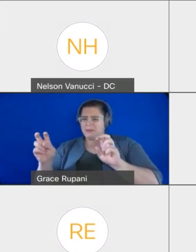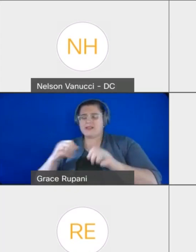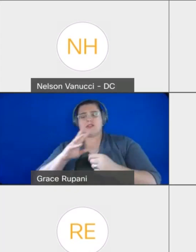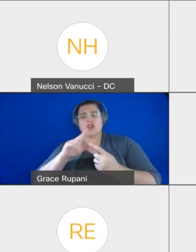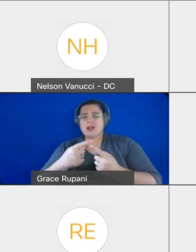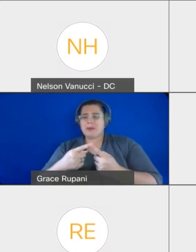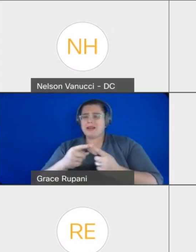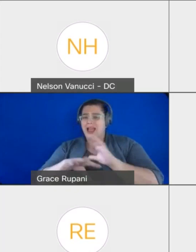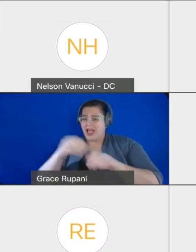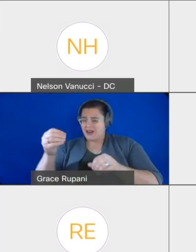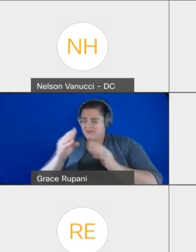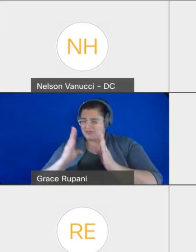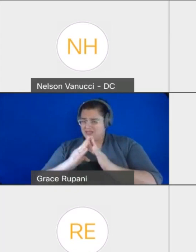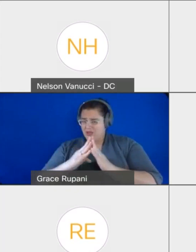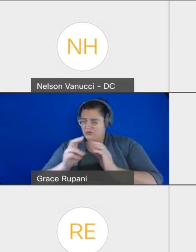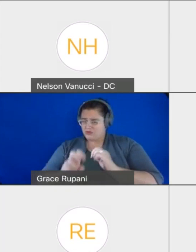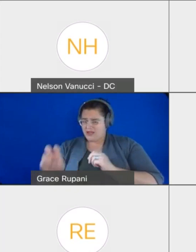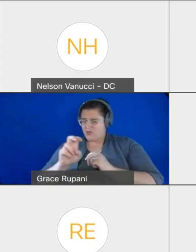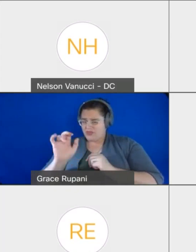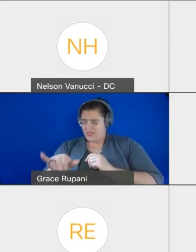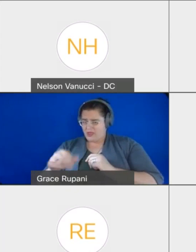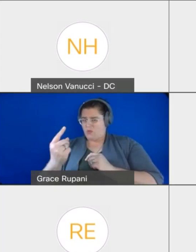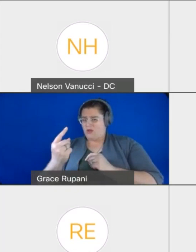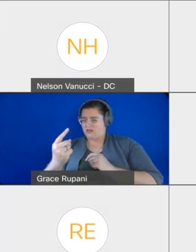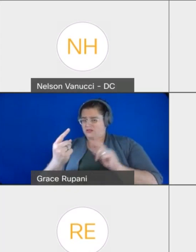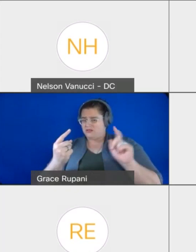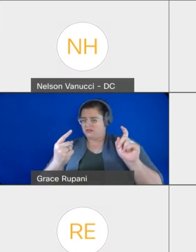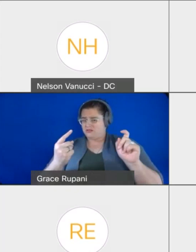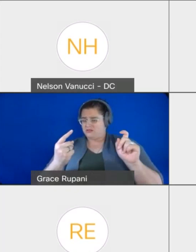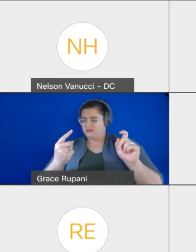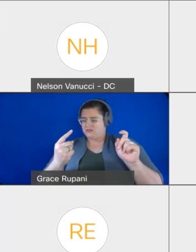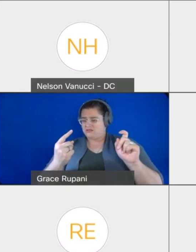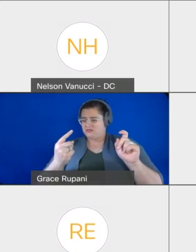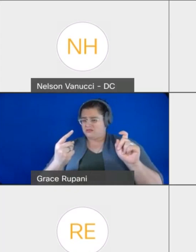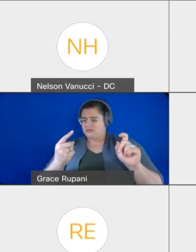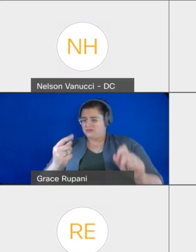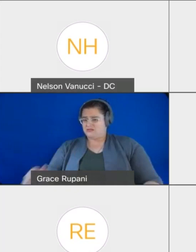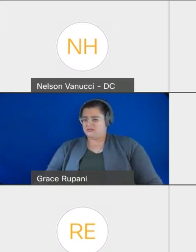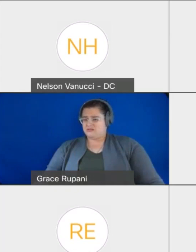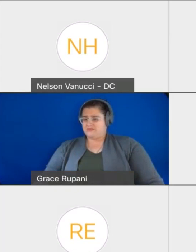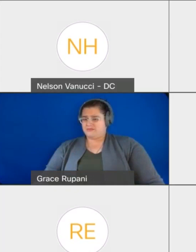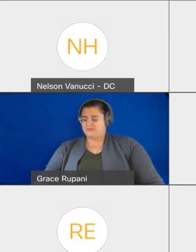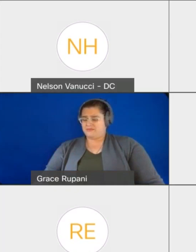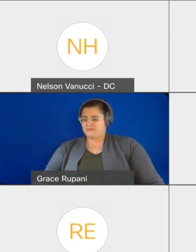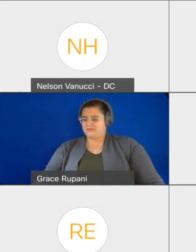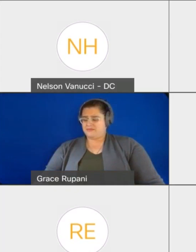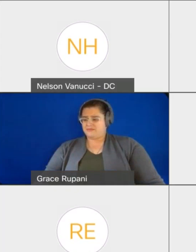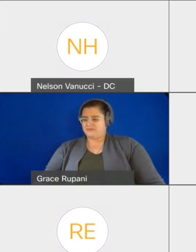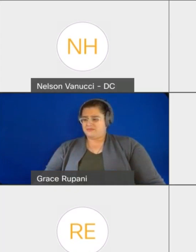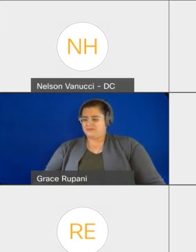regarding out-of-town travel? Because what I can tell you is that